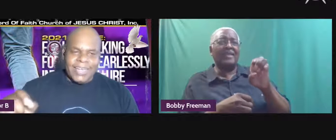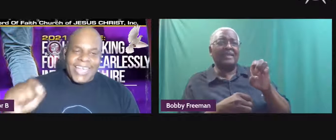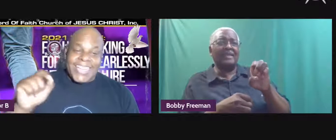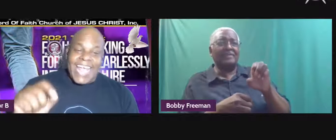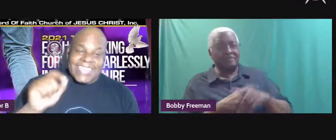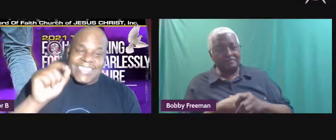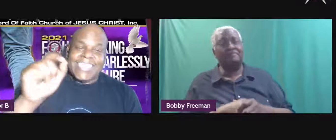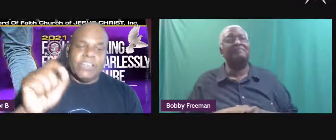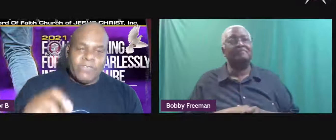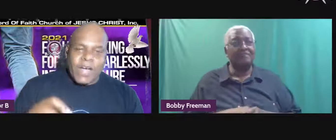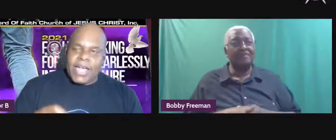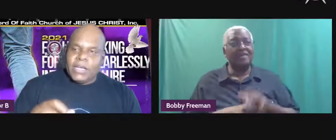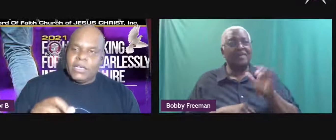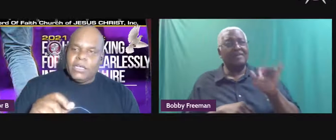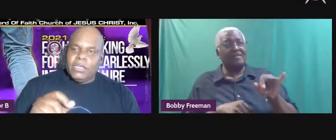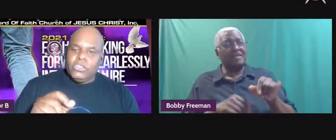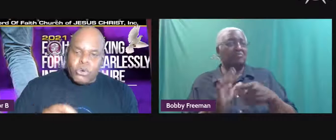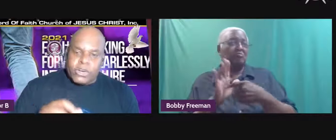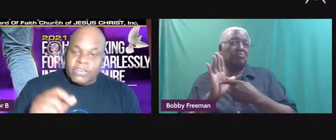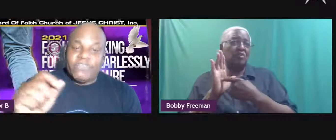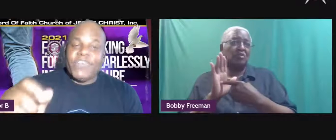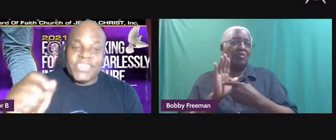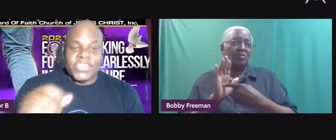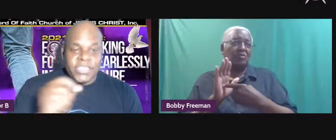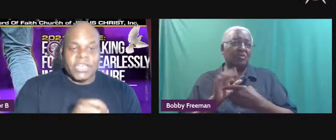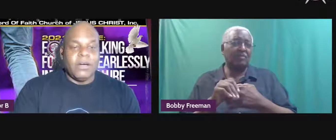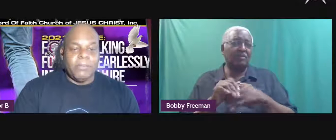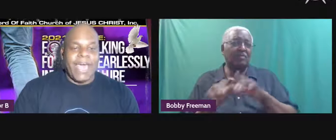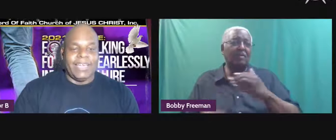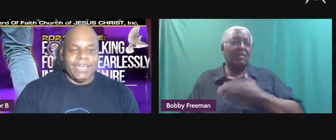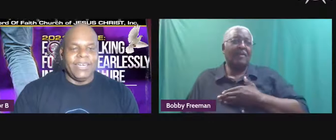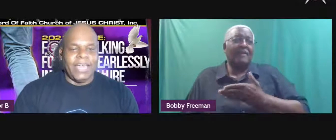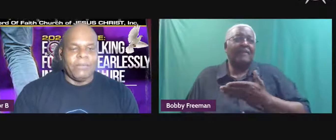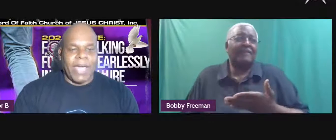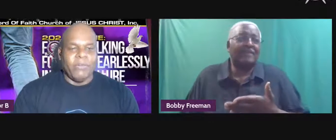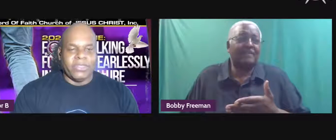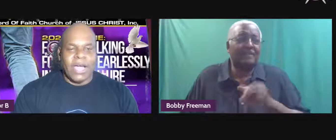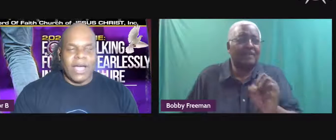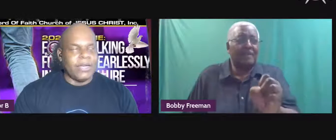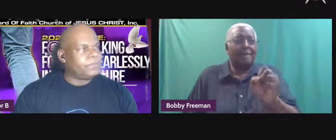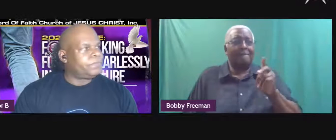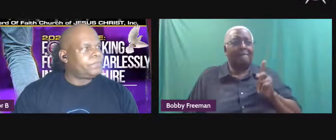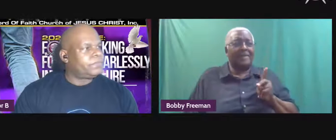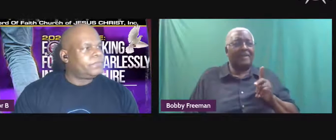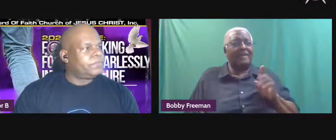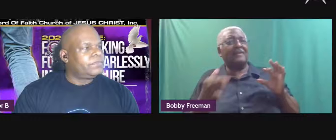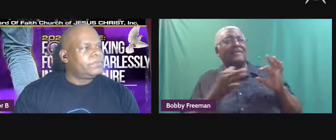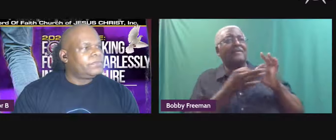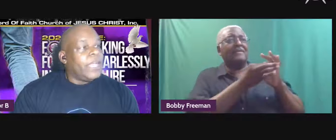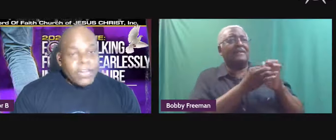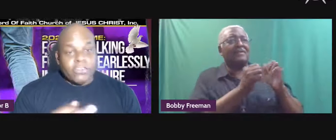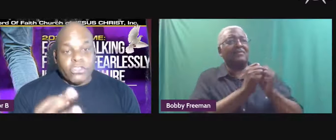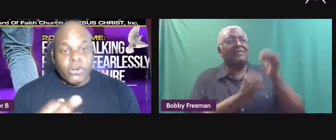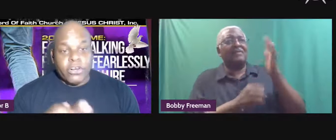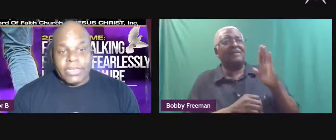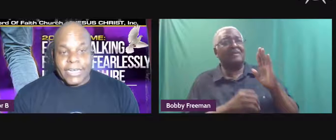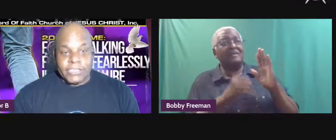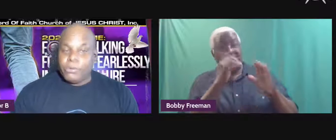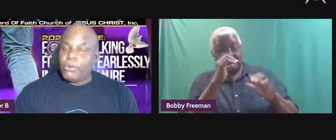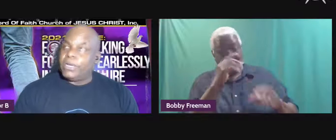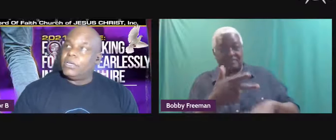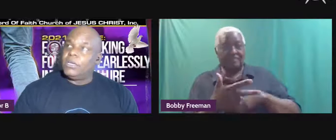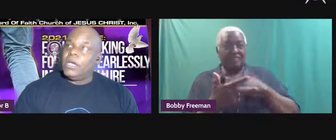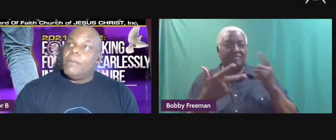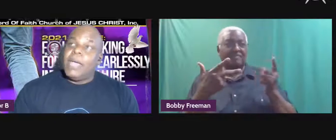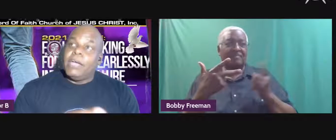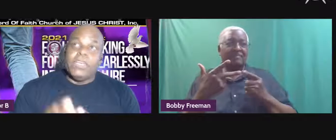R-E-S-T-O-R-E. That's signifying your confession to come back and connect back with God. Here's the third